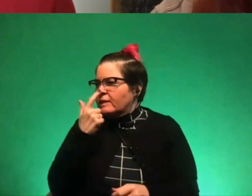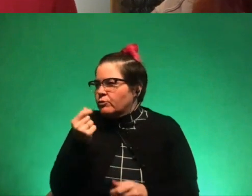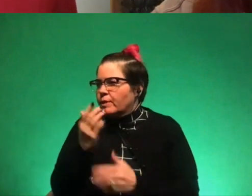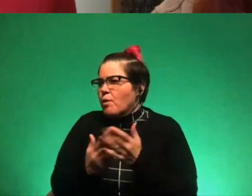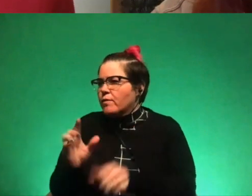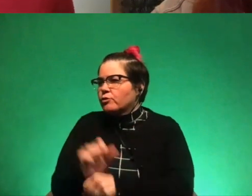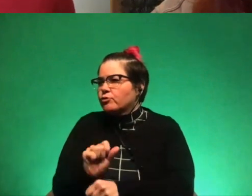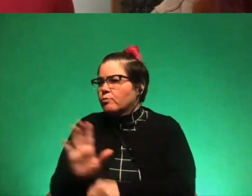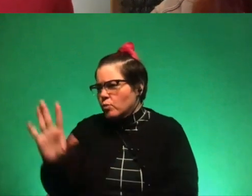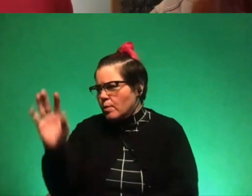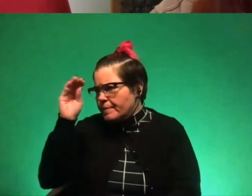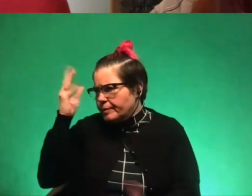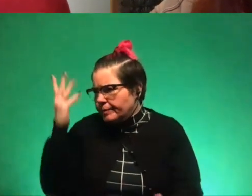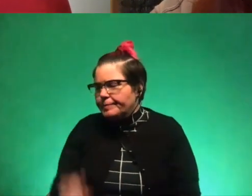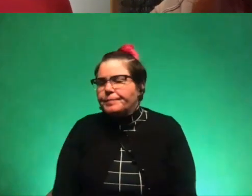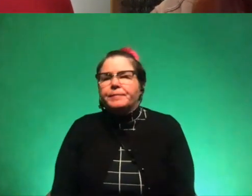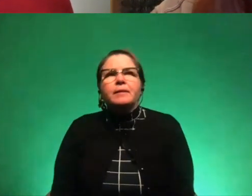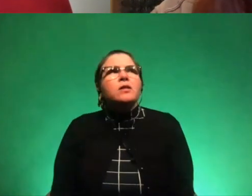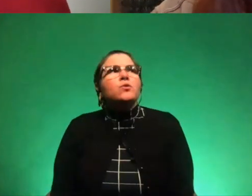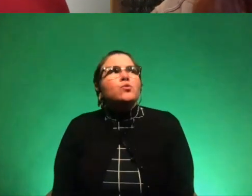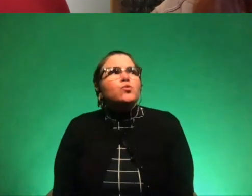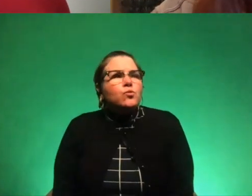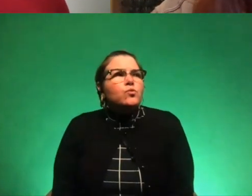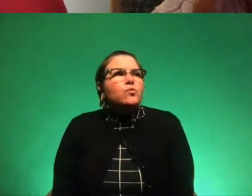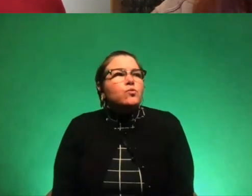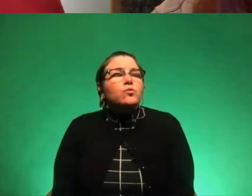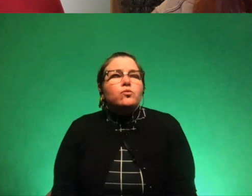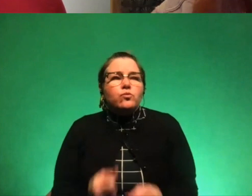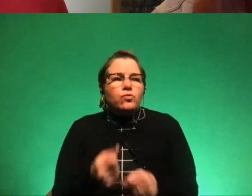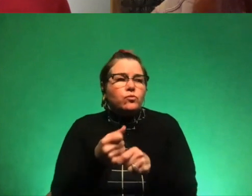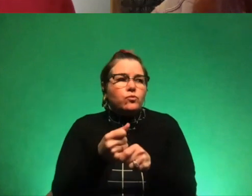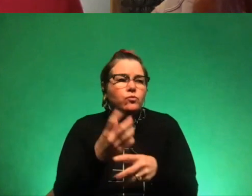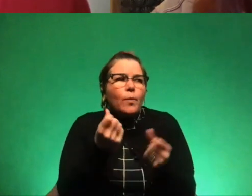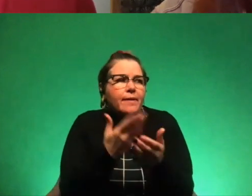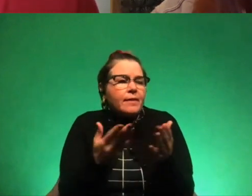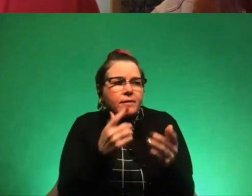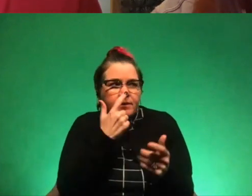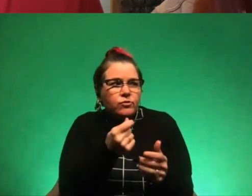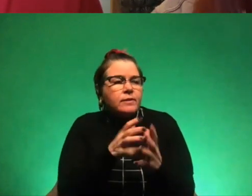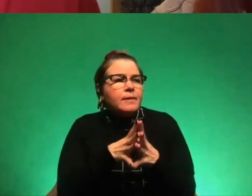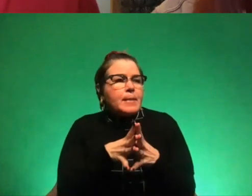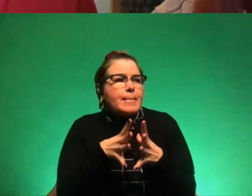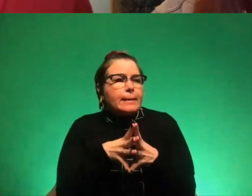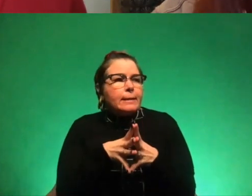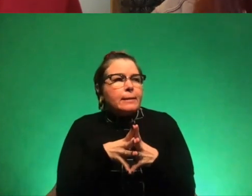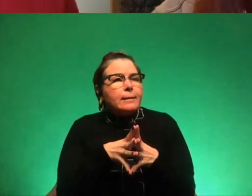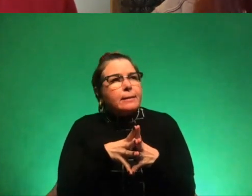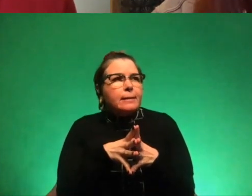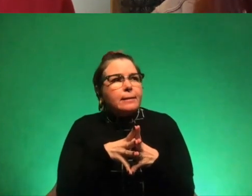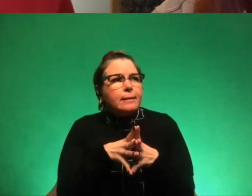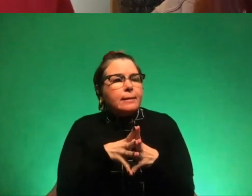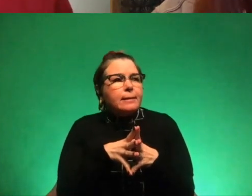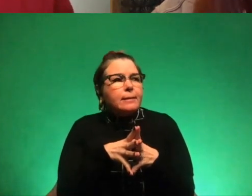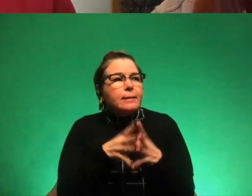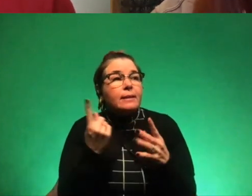opinion? Oh, so much of it's interesting. I think something